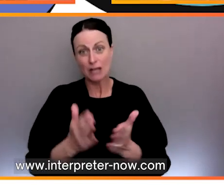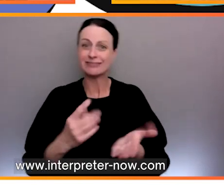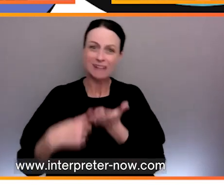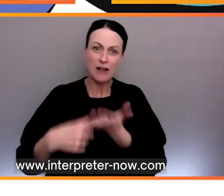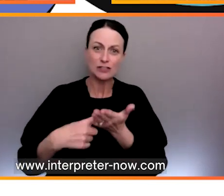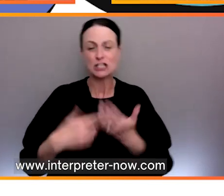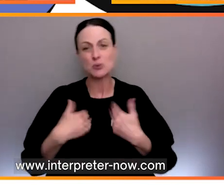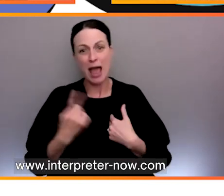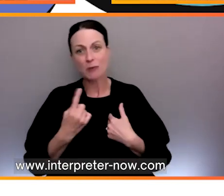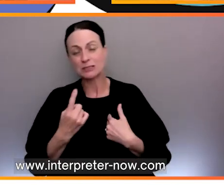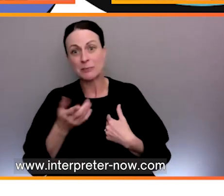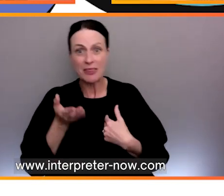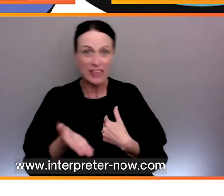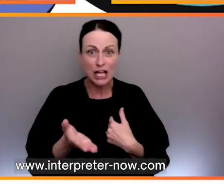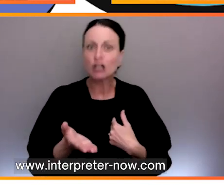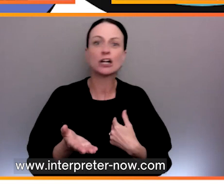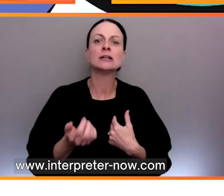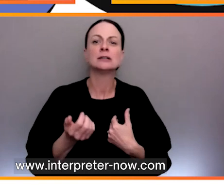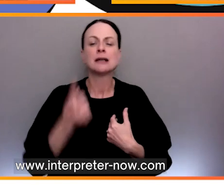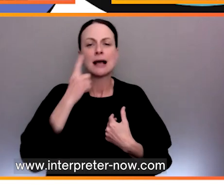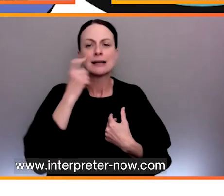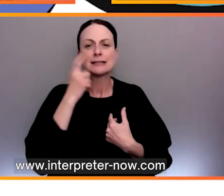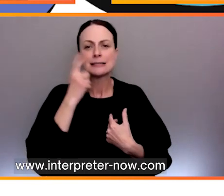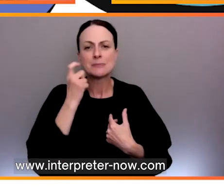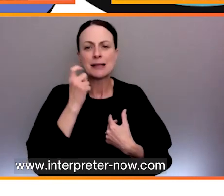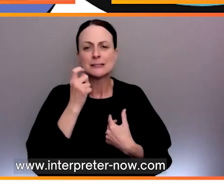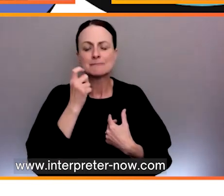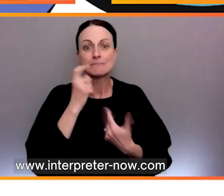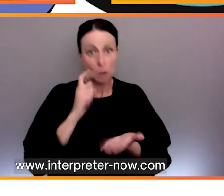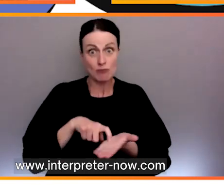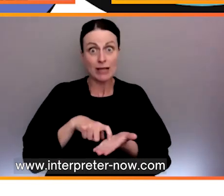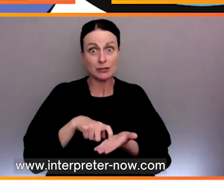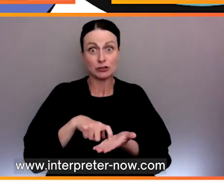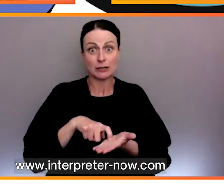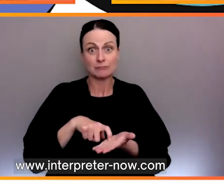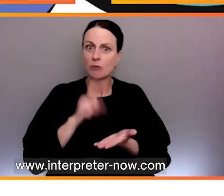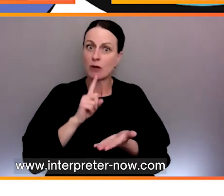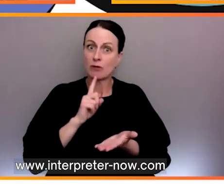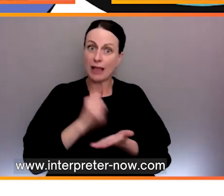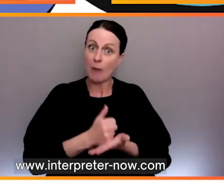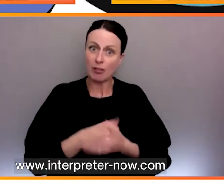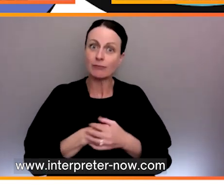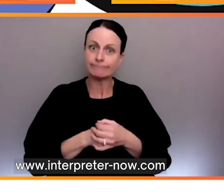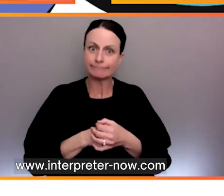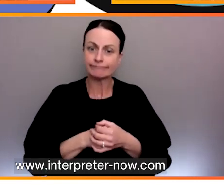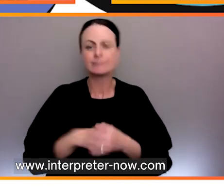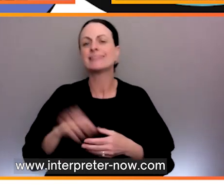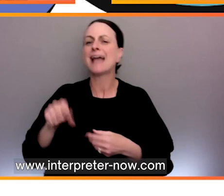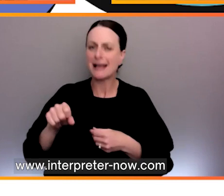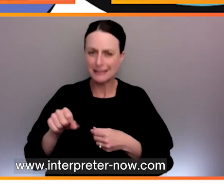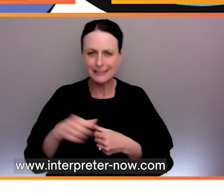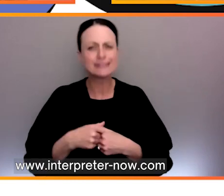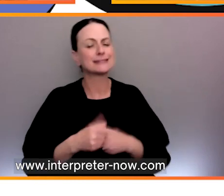to this, I've sort of been at it for a few years from a writing standpoint, but it's wonderful for me to get to engage